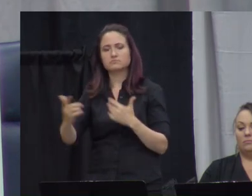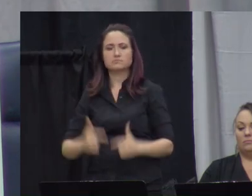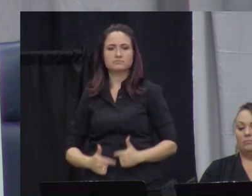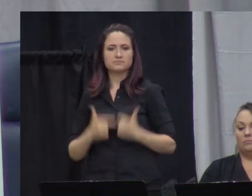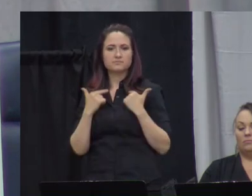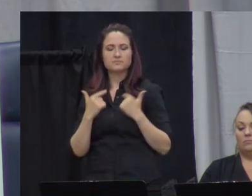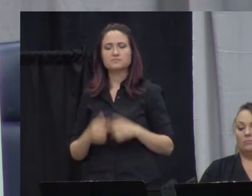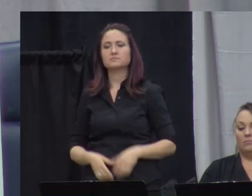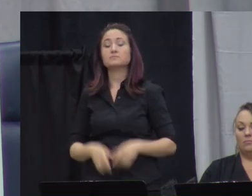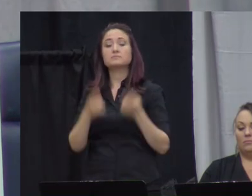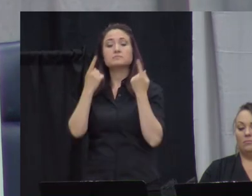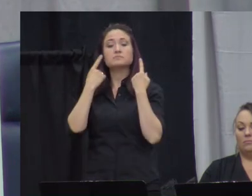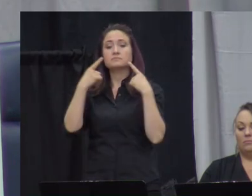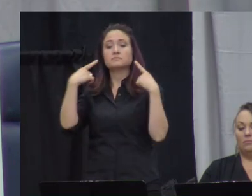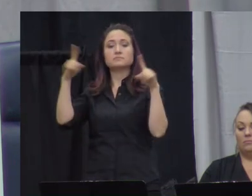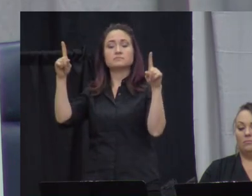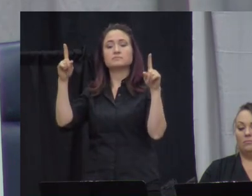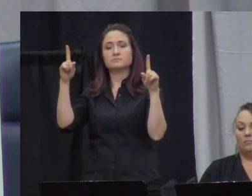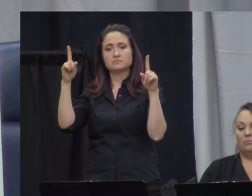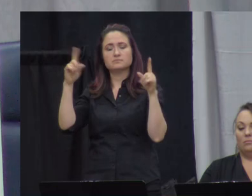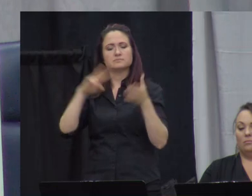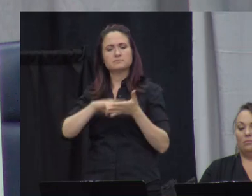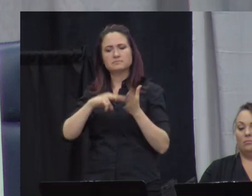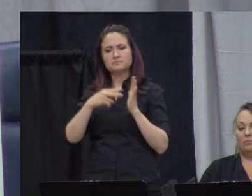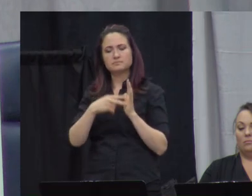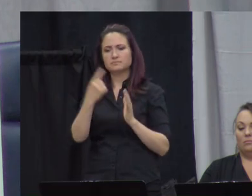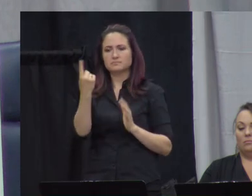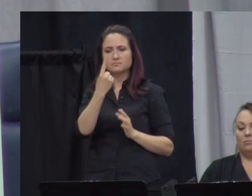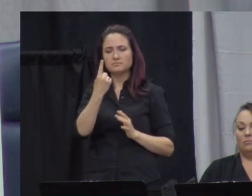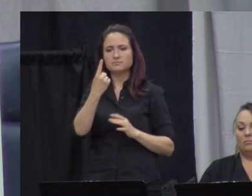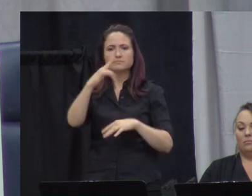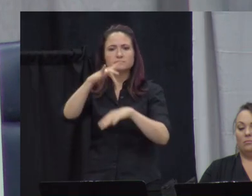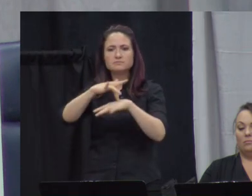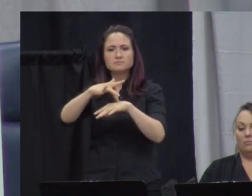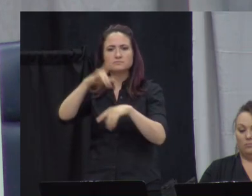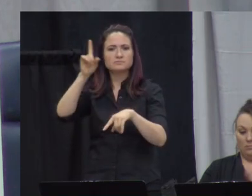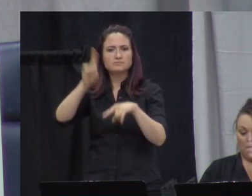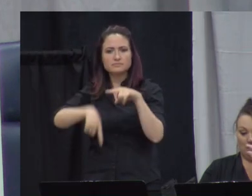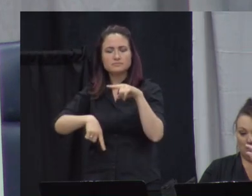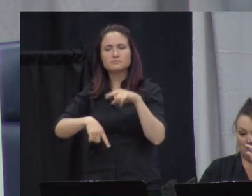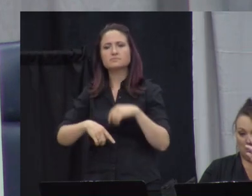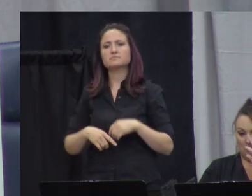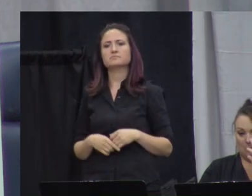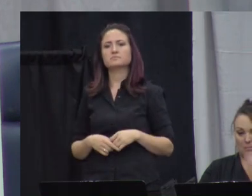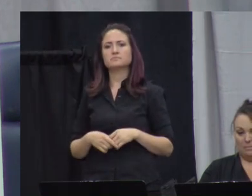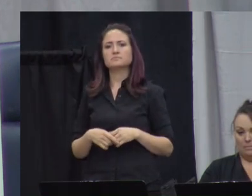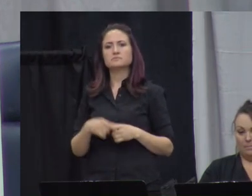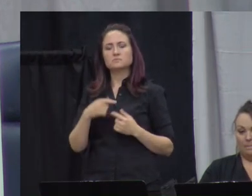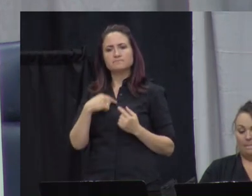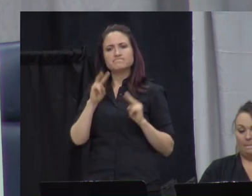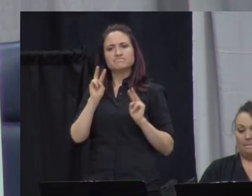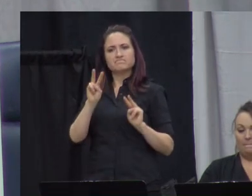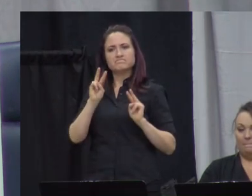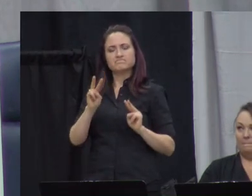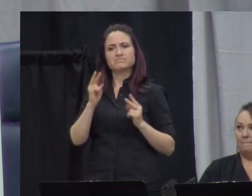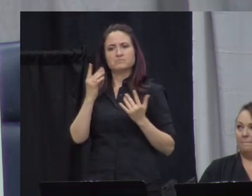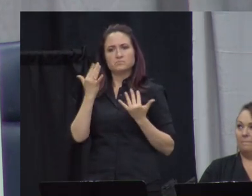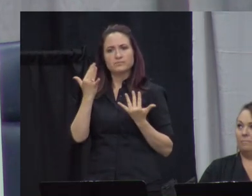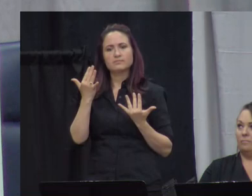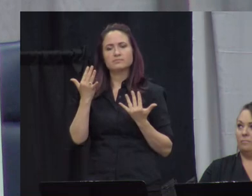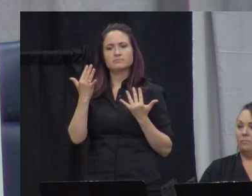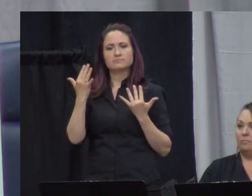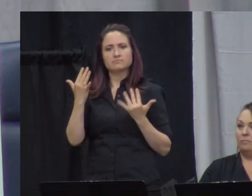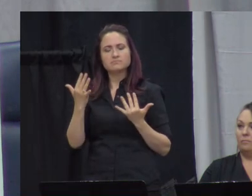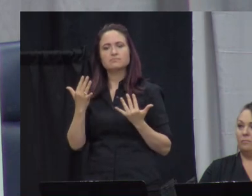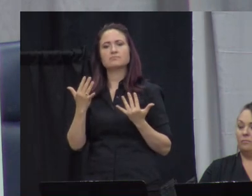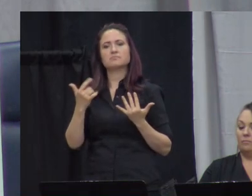Success will always be that intangible thing that lingers right in front of you, waiting for you to summon